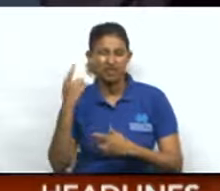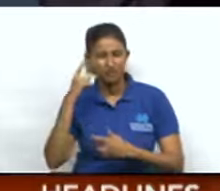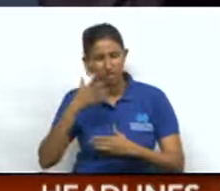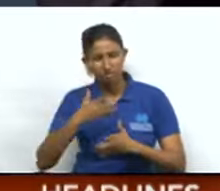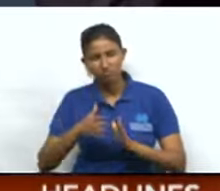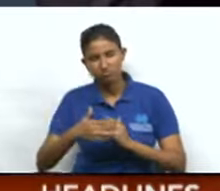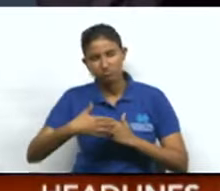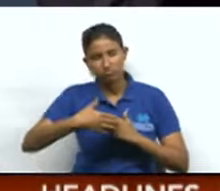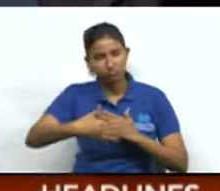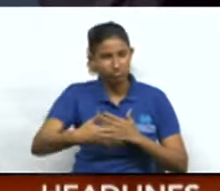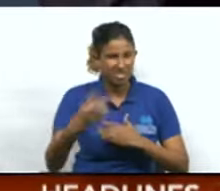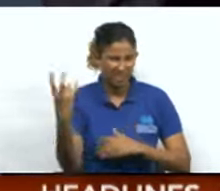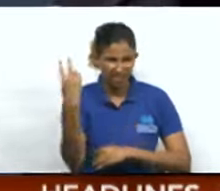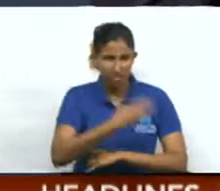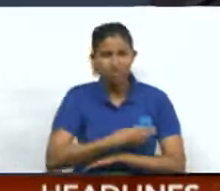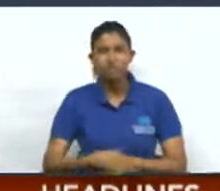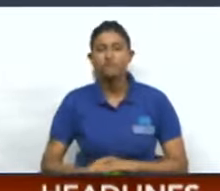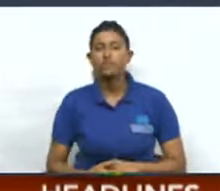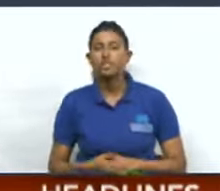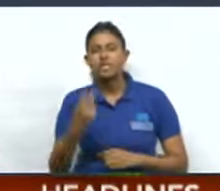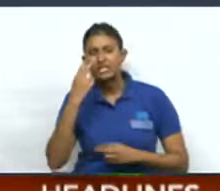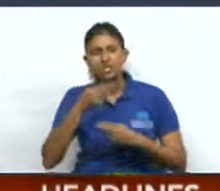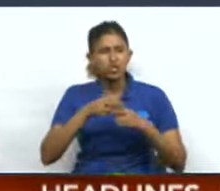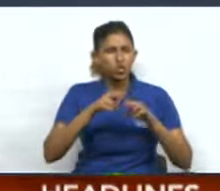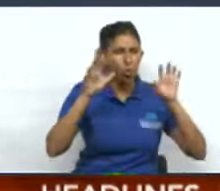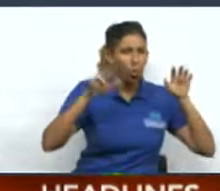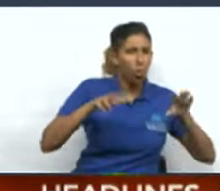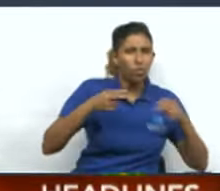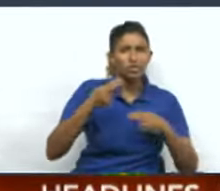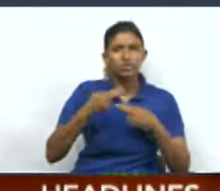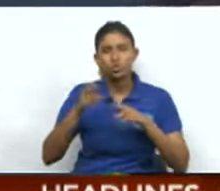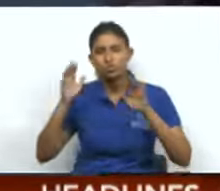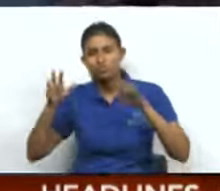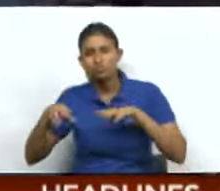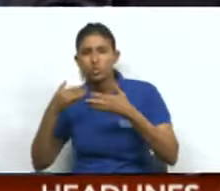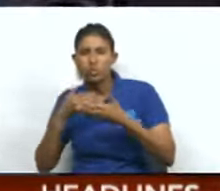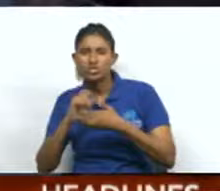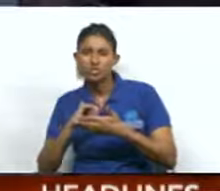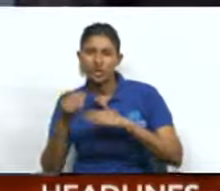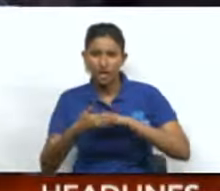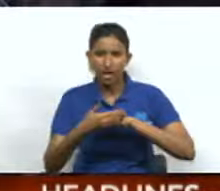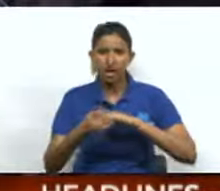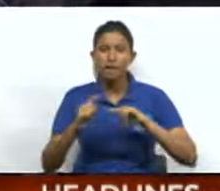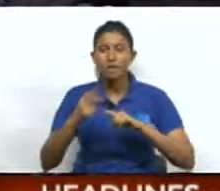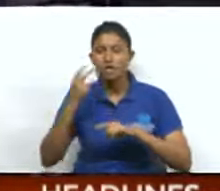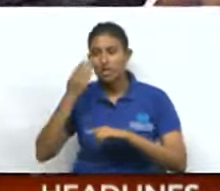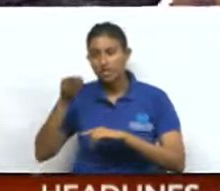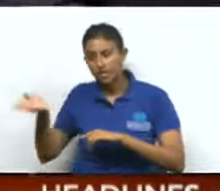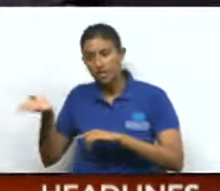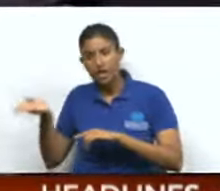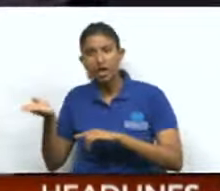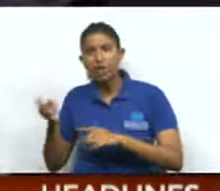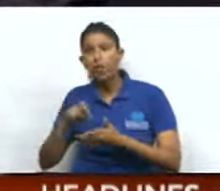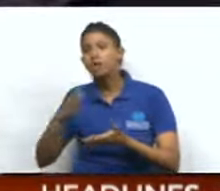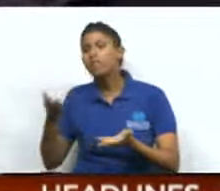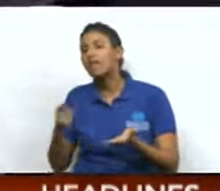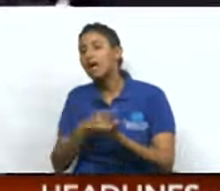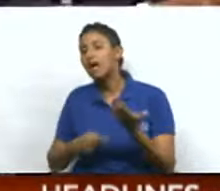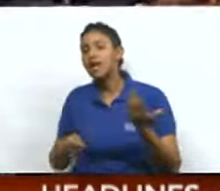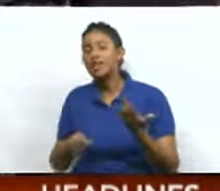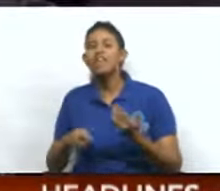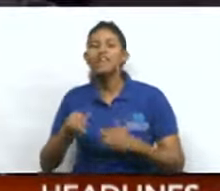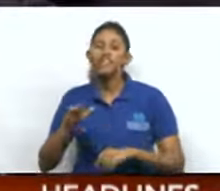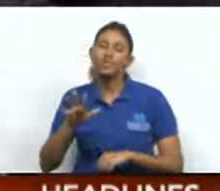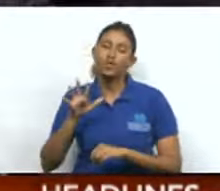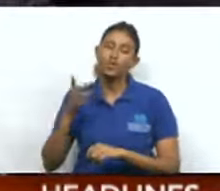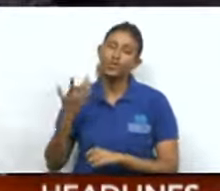showers and thunderstorms near Jamaica, but it's really this feature just on the edge of your screen that we're watching. This is a low-level trough, an area